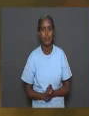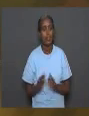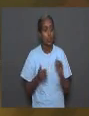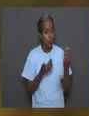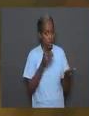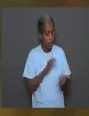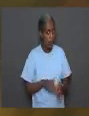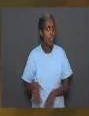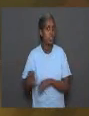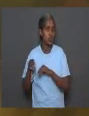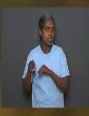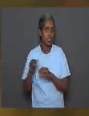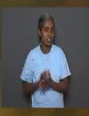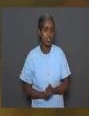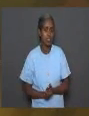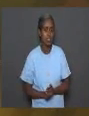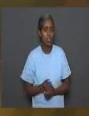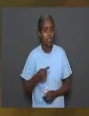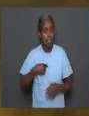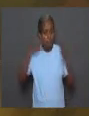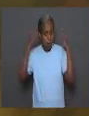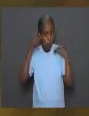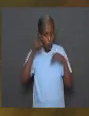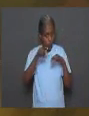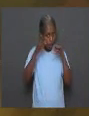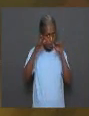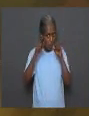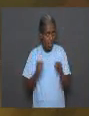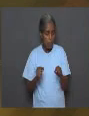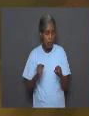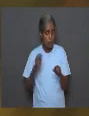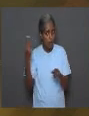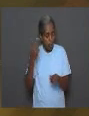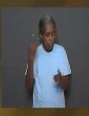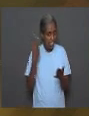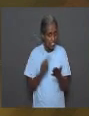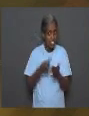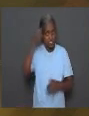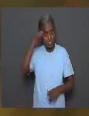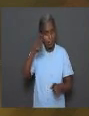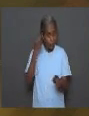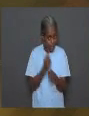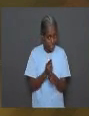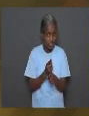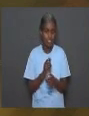Welcome back, students. I hope you were able to apply these theorems correctly.